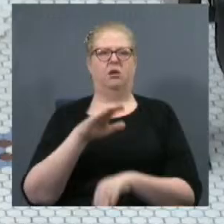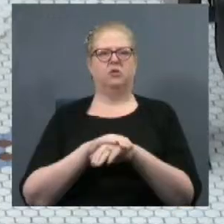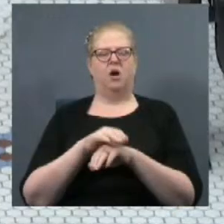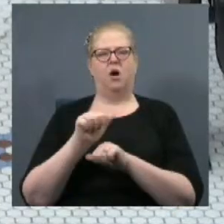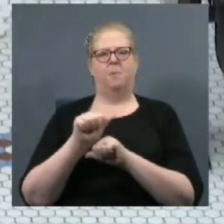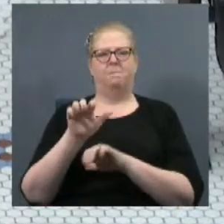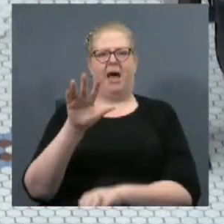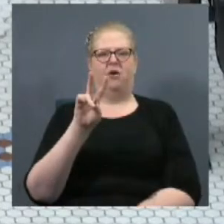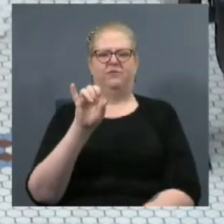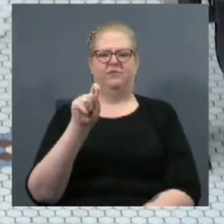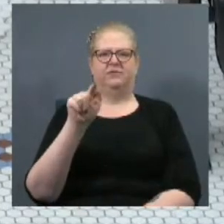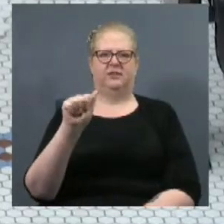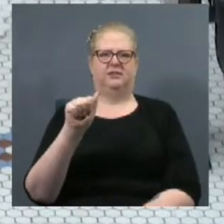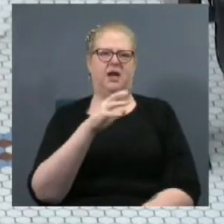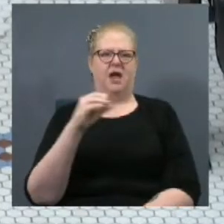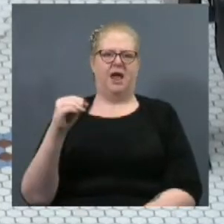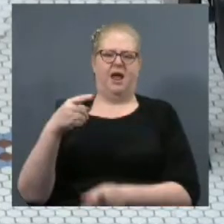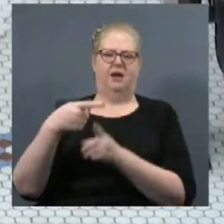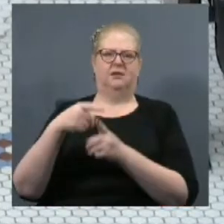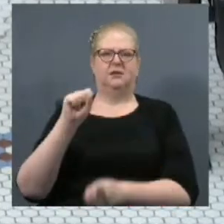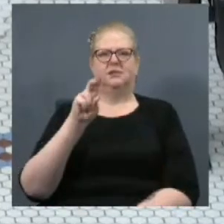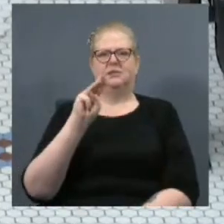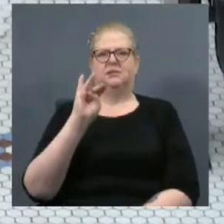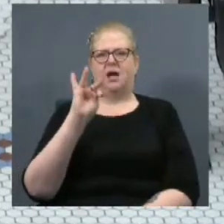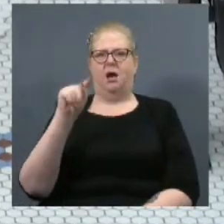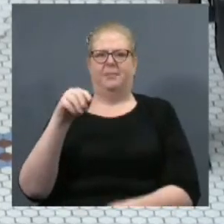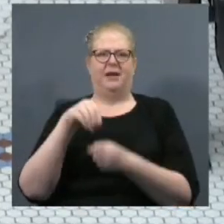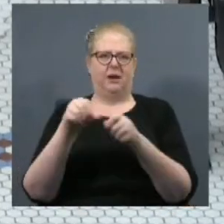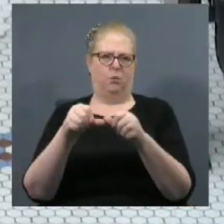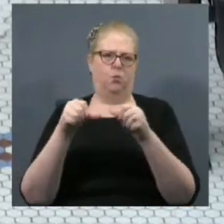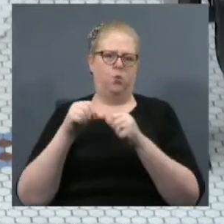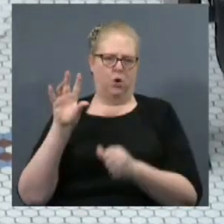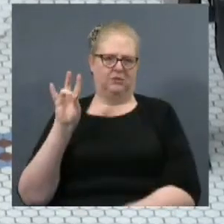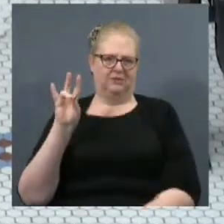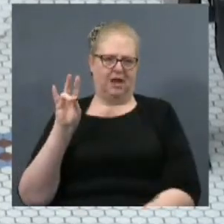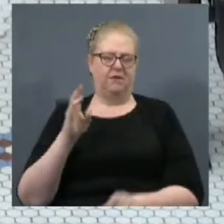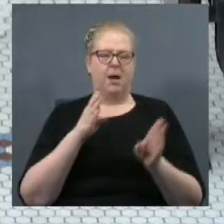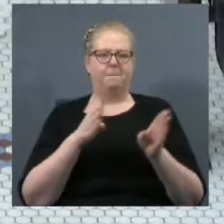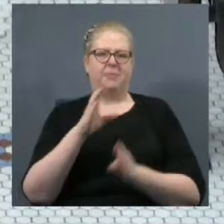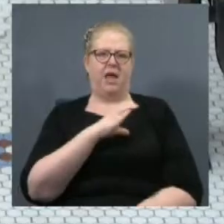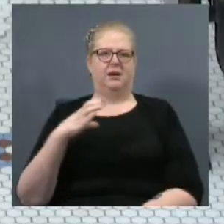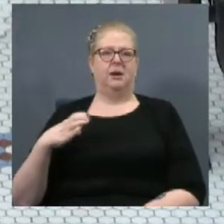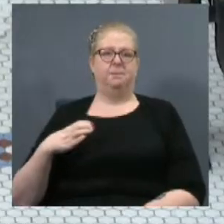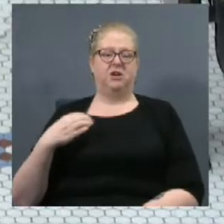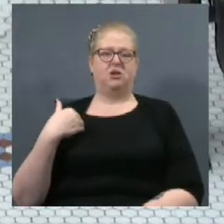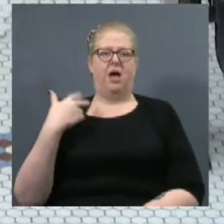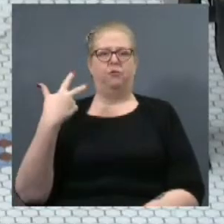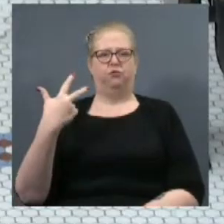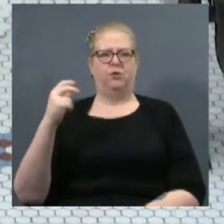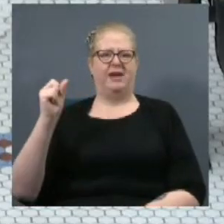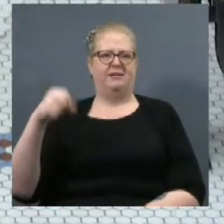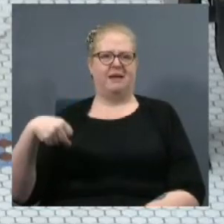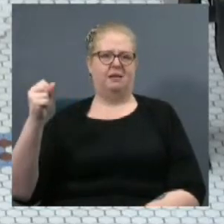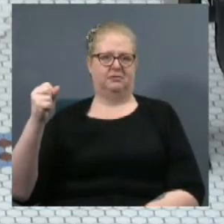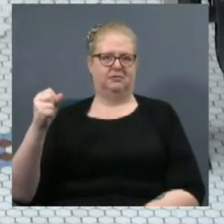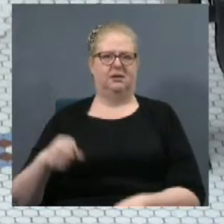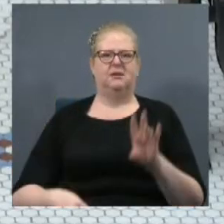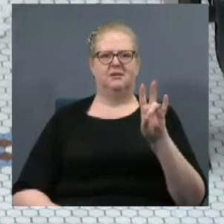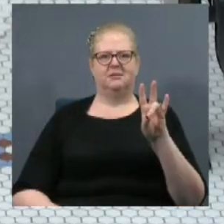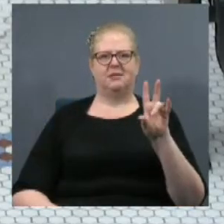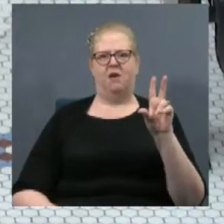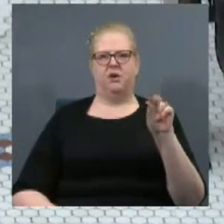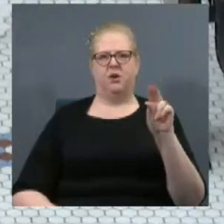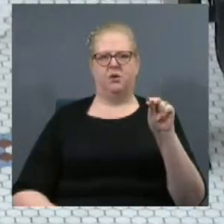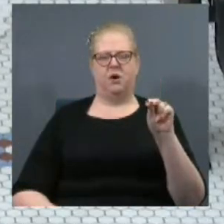is located in Ward 7. Planning Commission voted 3 yes, 7 no, and 1